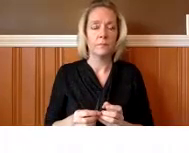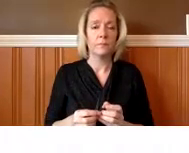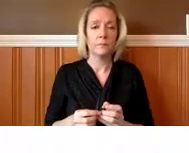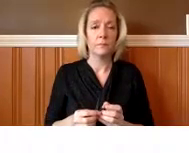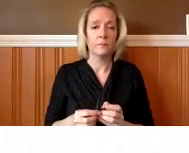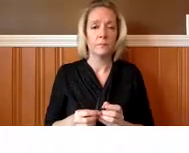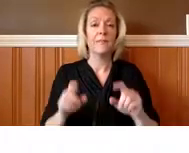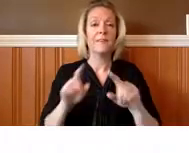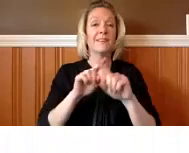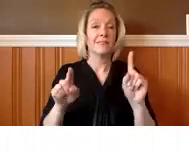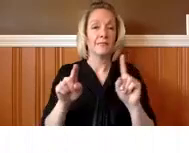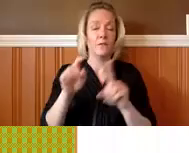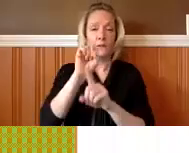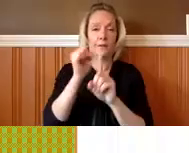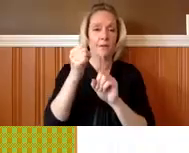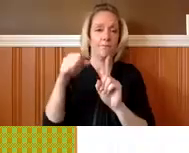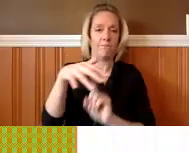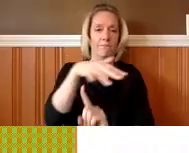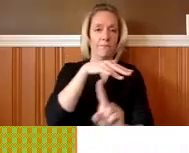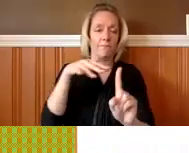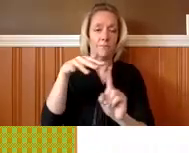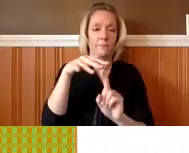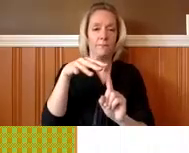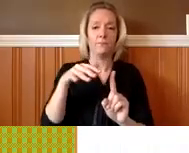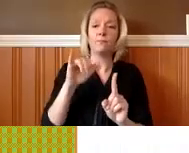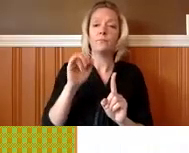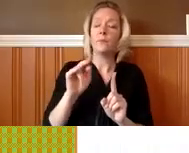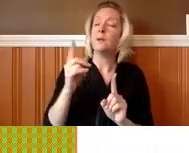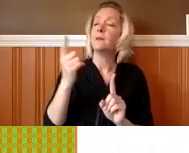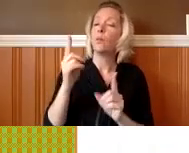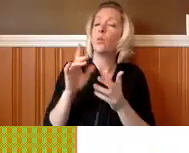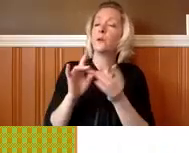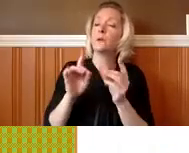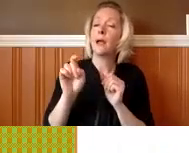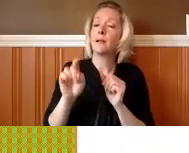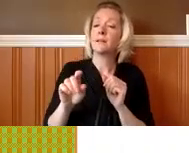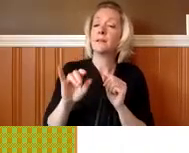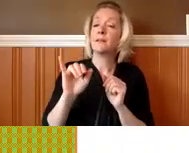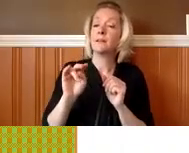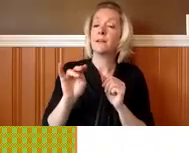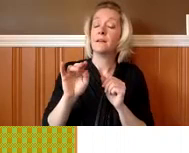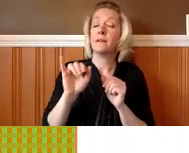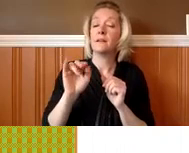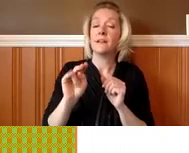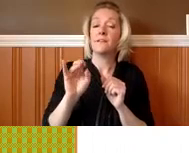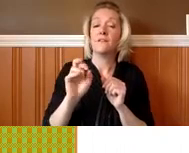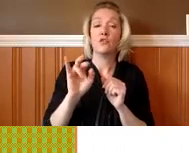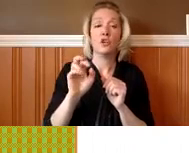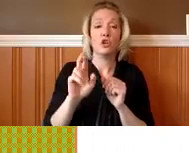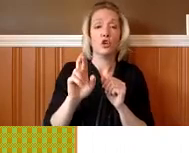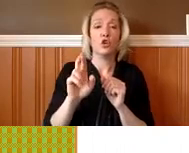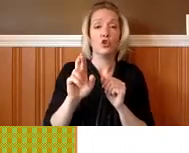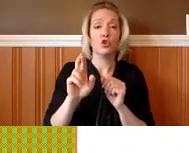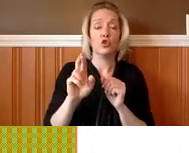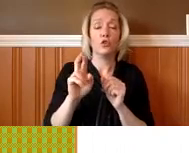In a different situation. Becky, while you're looking for that, there was a question. So is the inferior visual field about nose level and